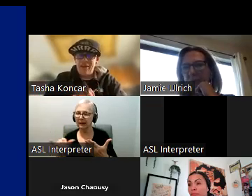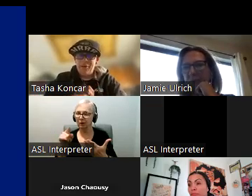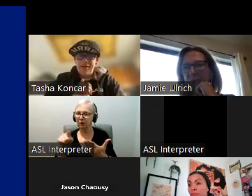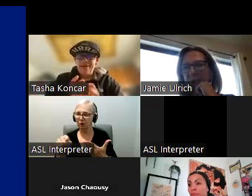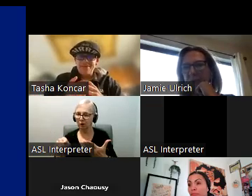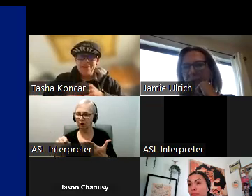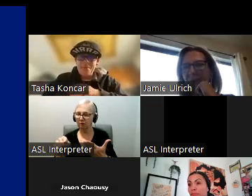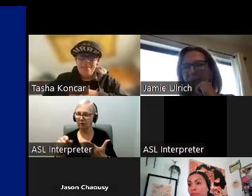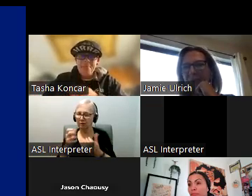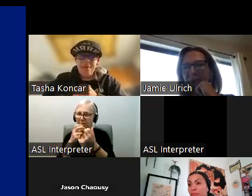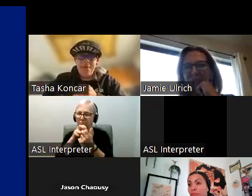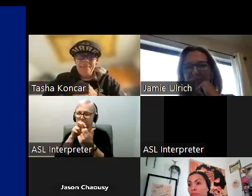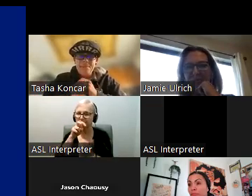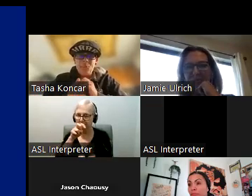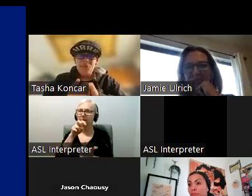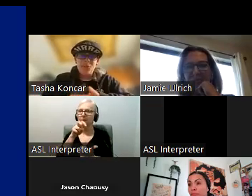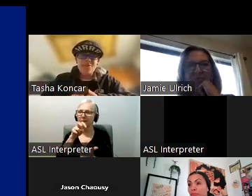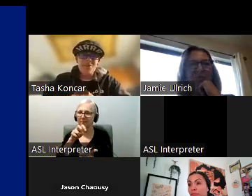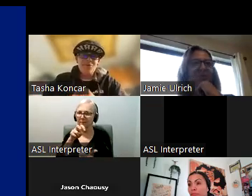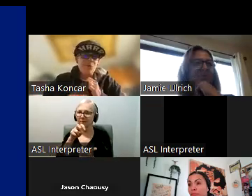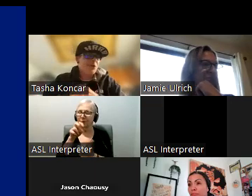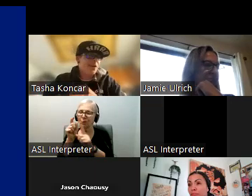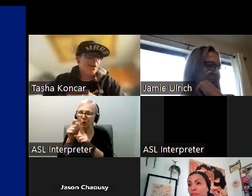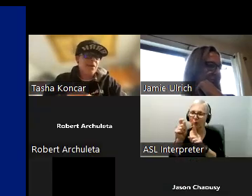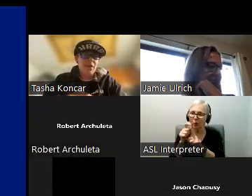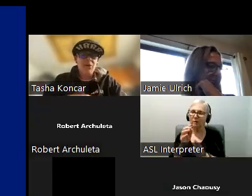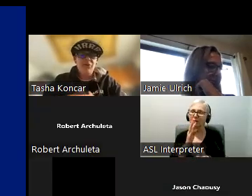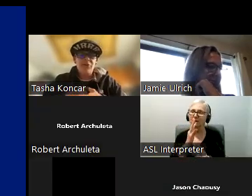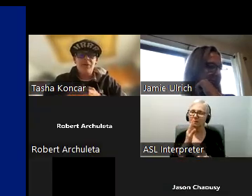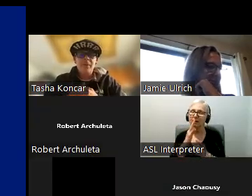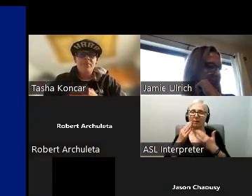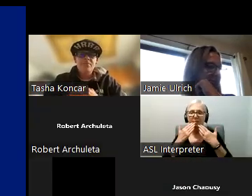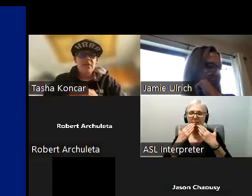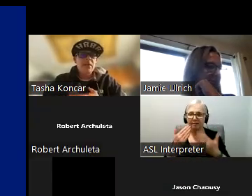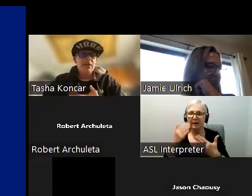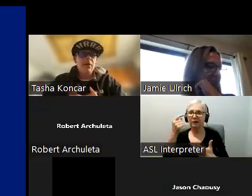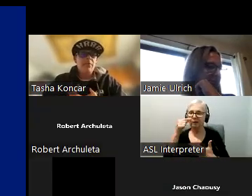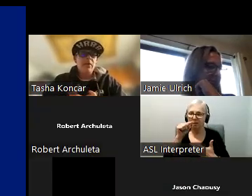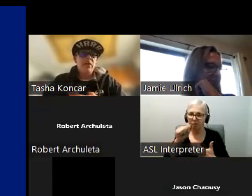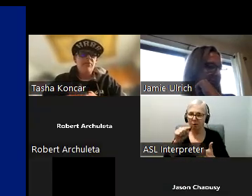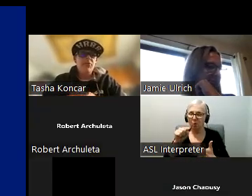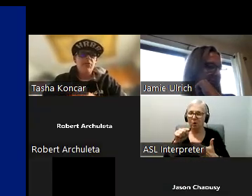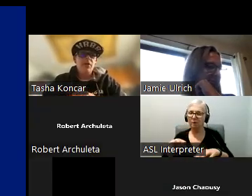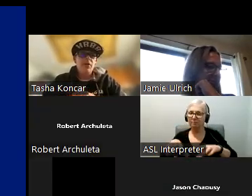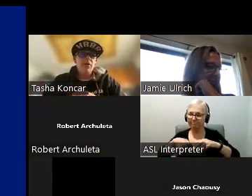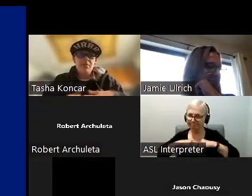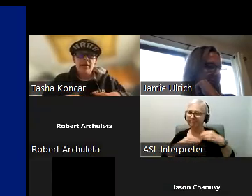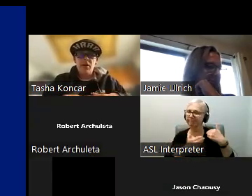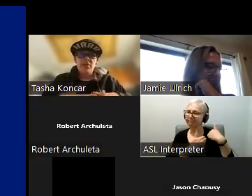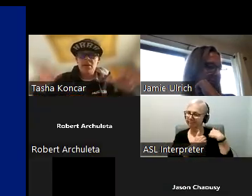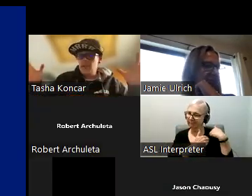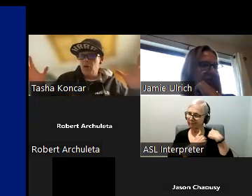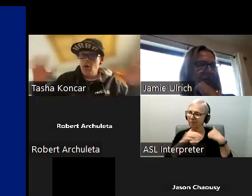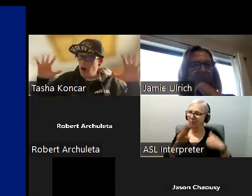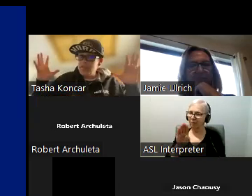little flabbergasted with the words that you spoke, and thank you for taking accountability for the